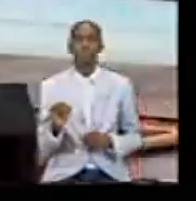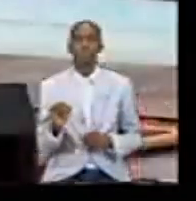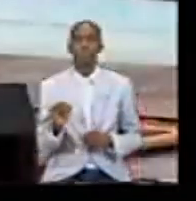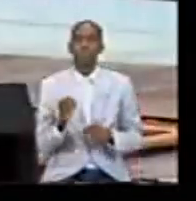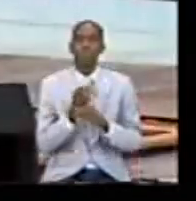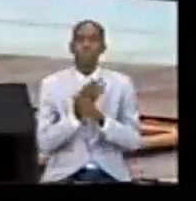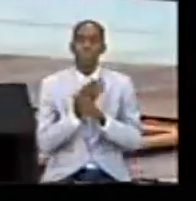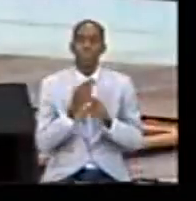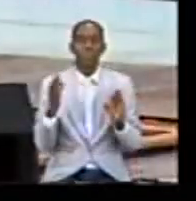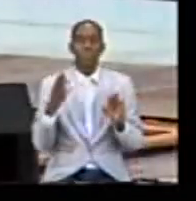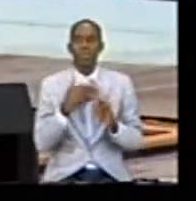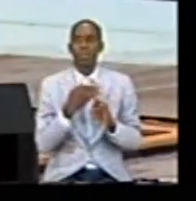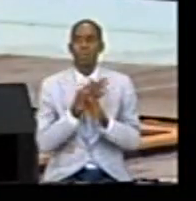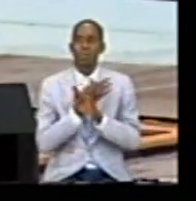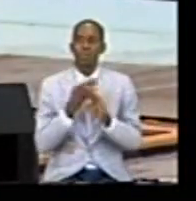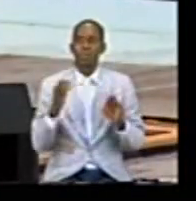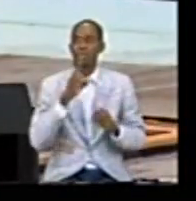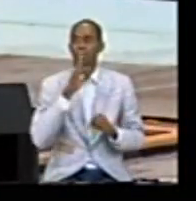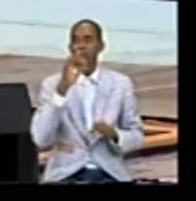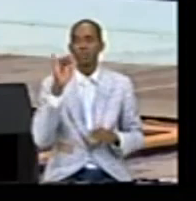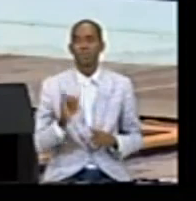free and free indeed.